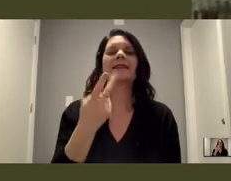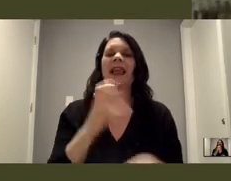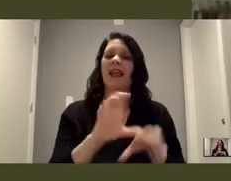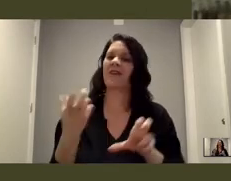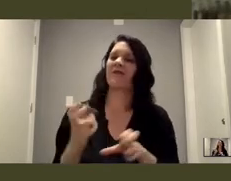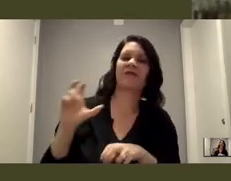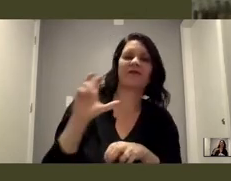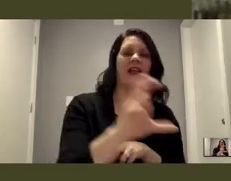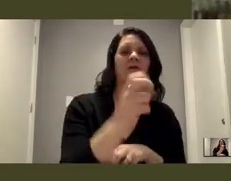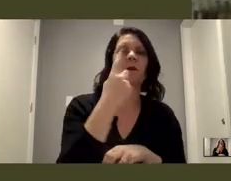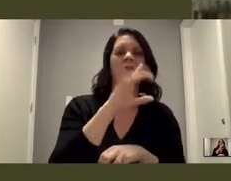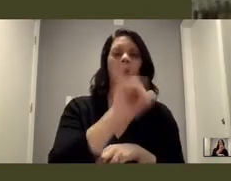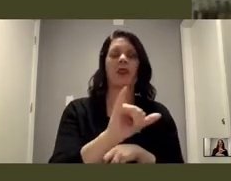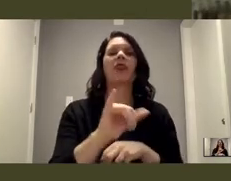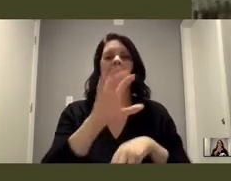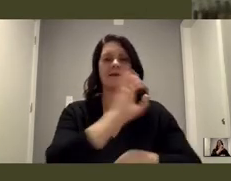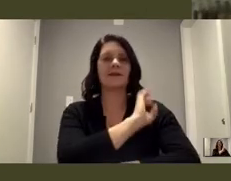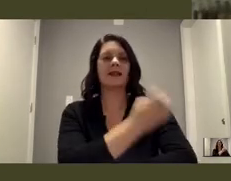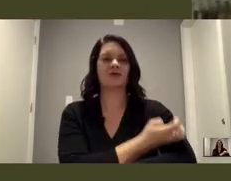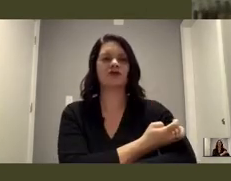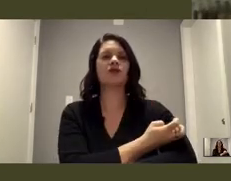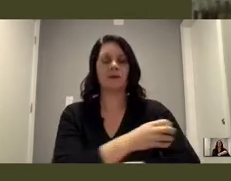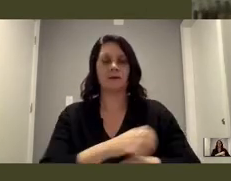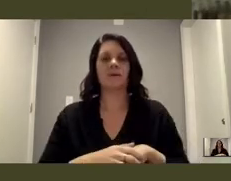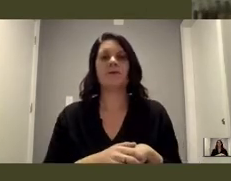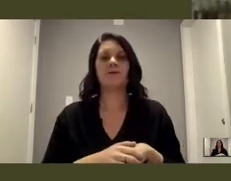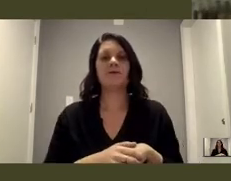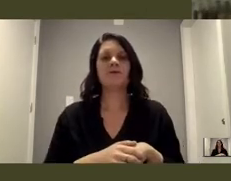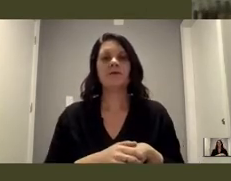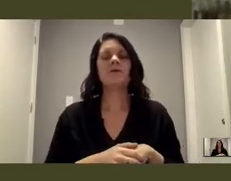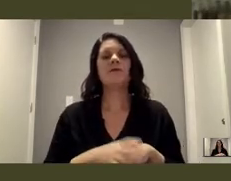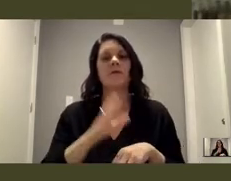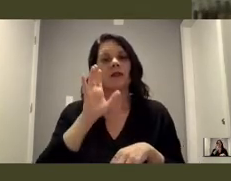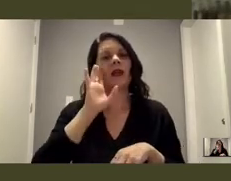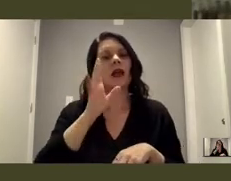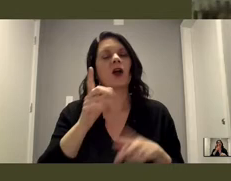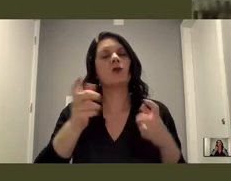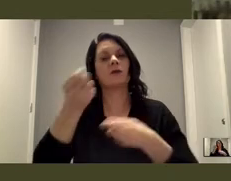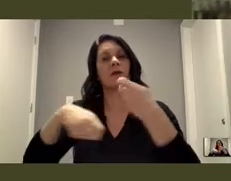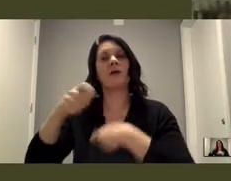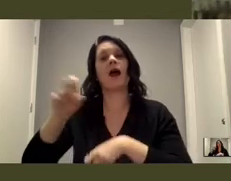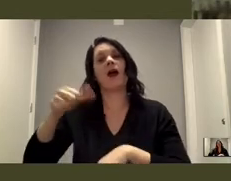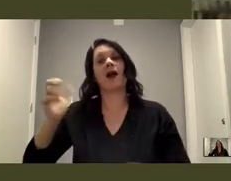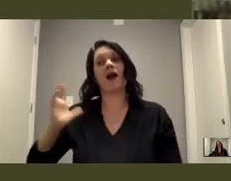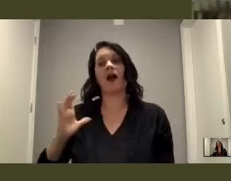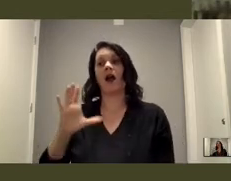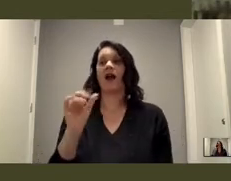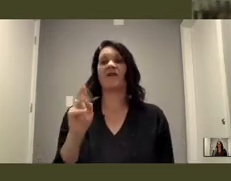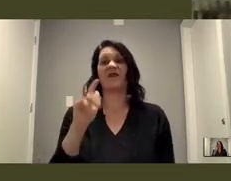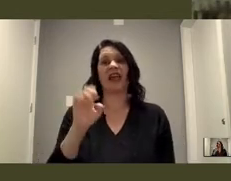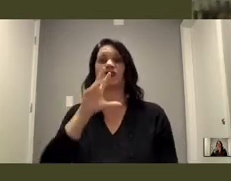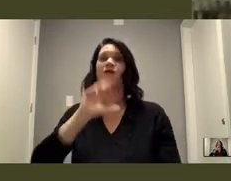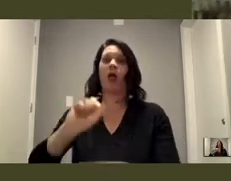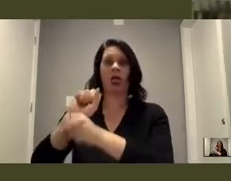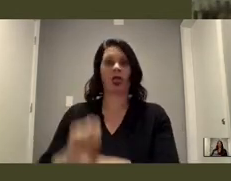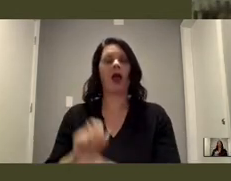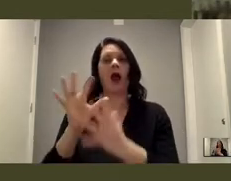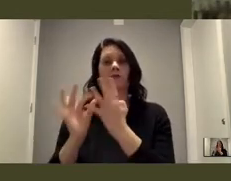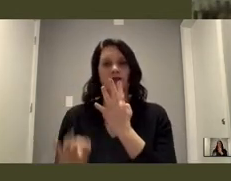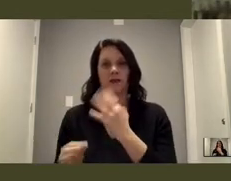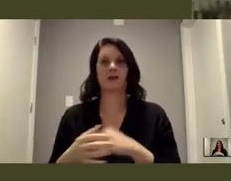and this is going to displace many of the traditional conventional options. So this is a very good news to come. Bad news is